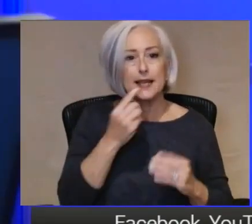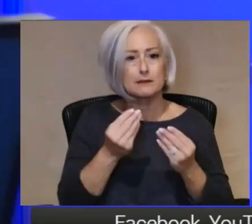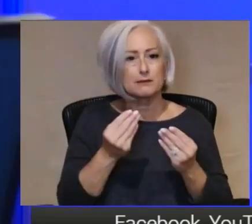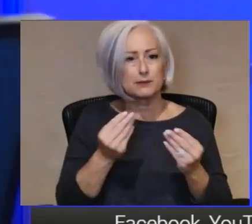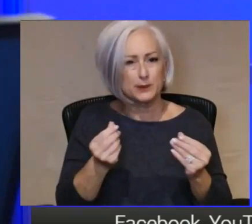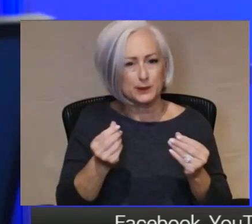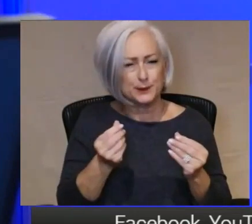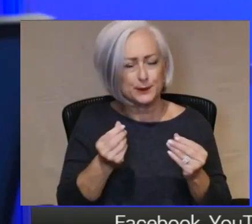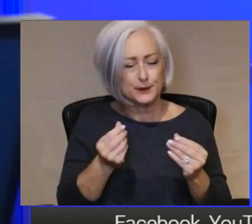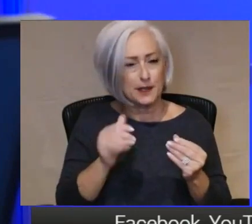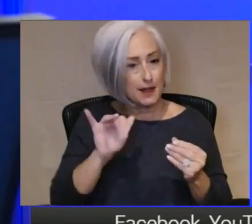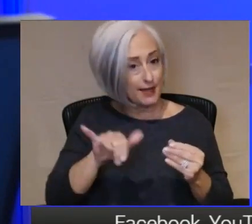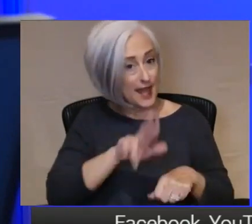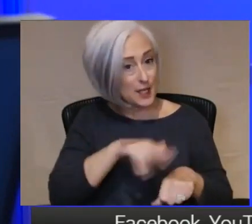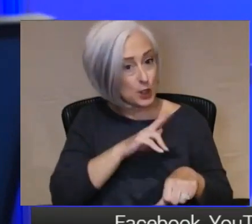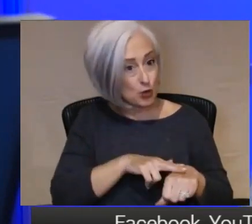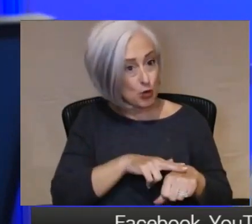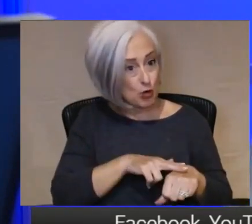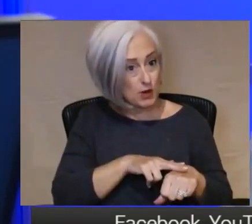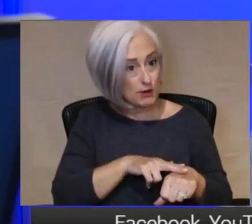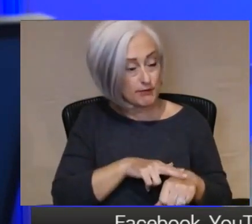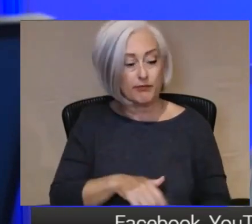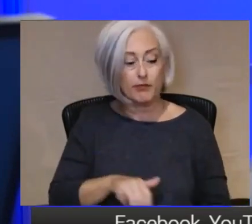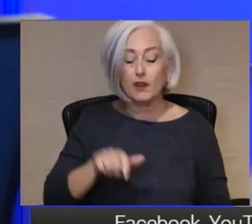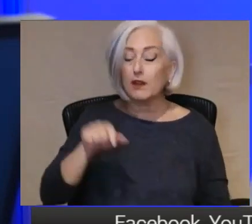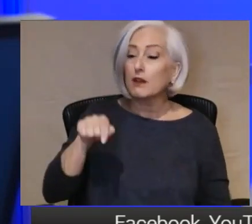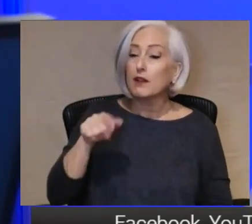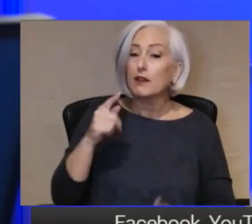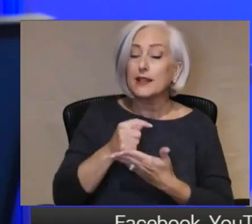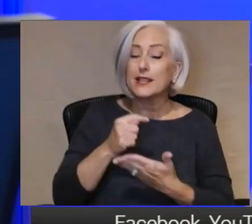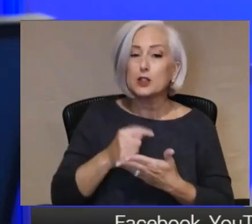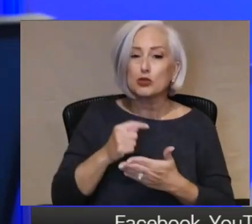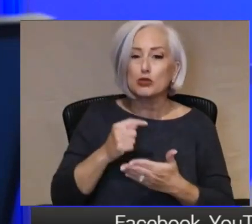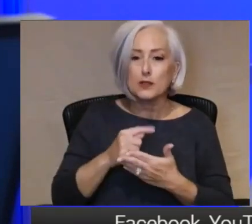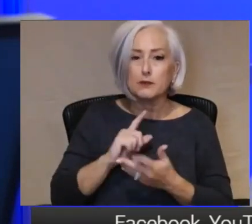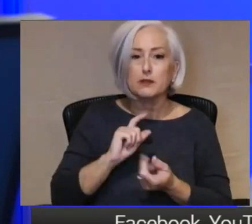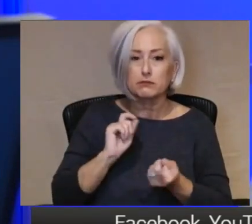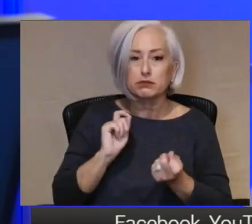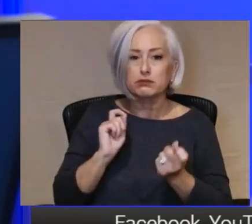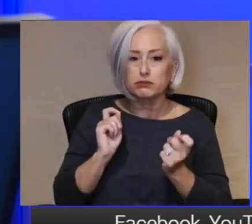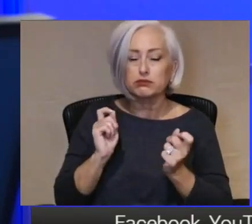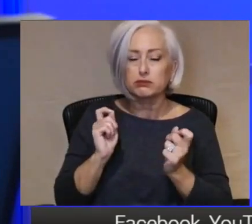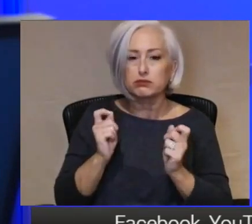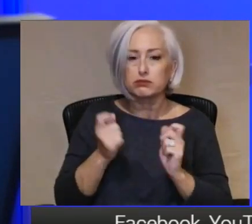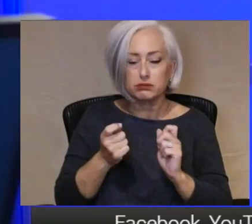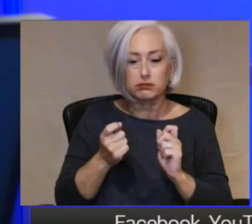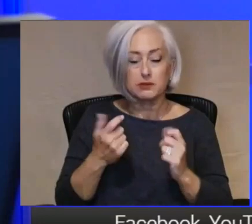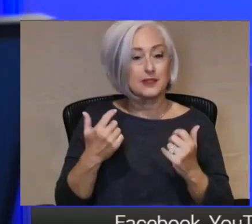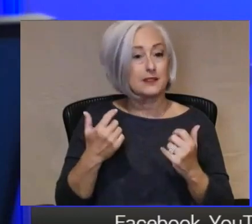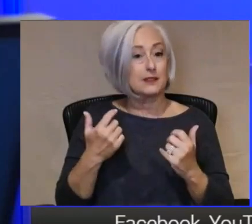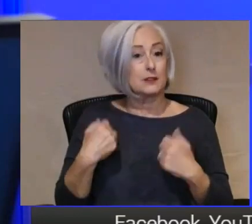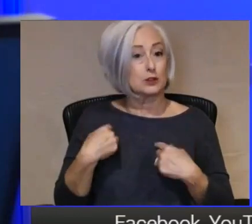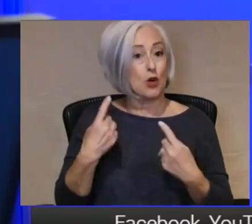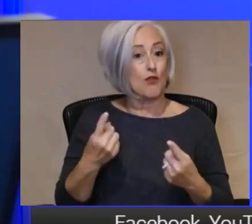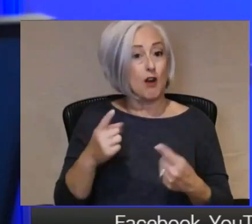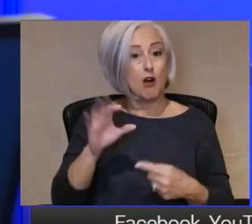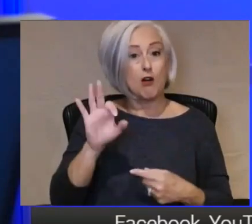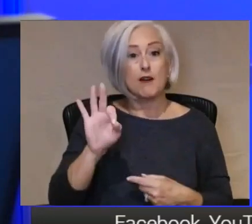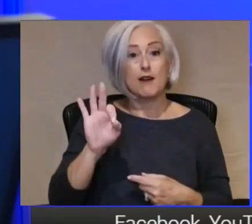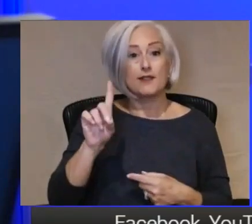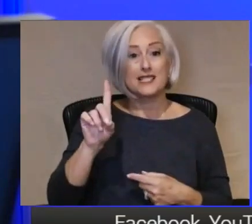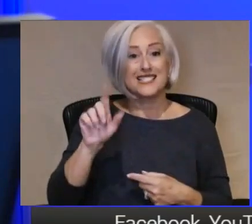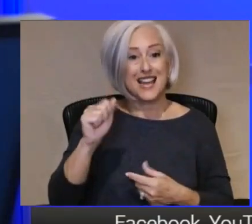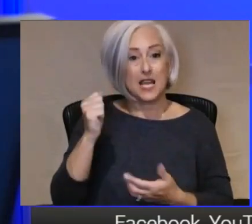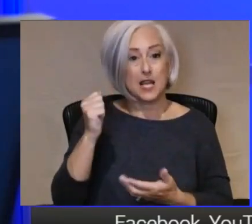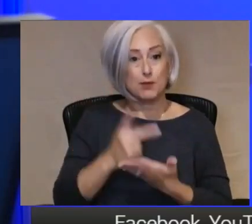this treatment is evolving. You know, this is around for now, FDA approved for at least 5 years now. And we are